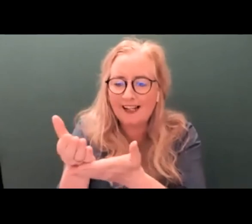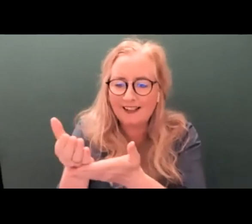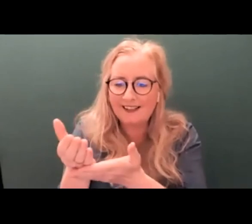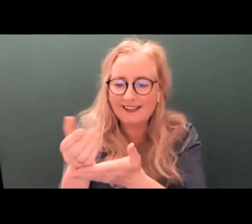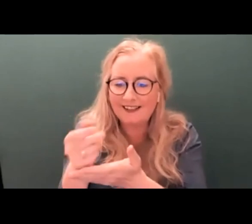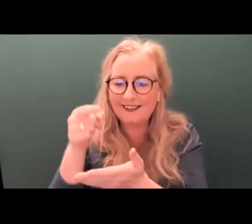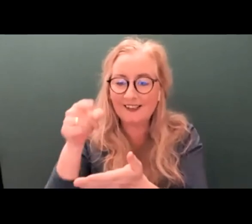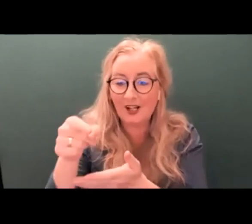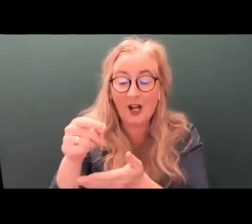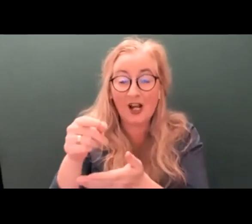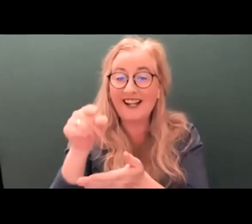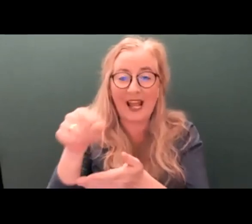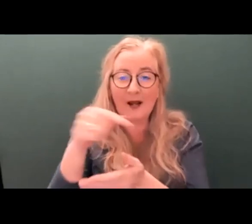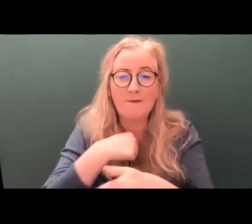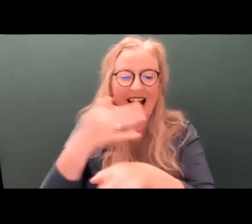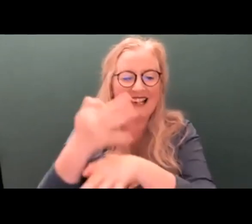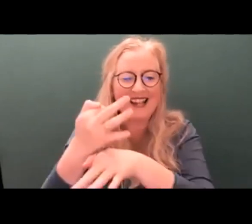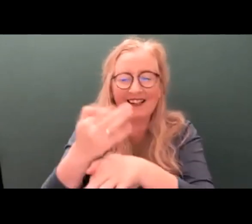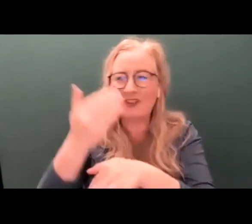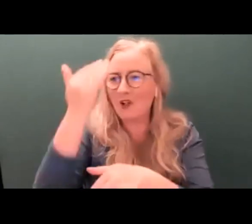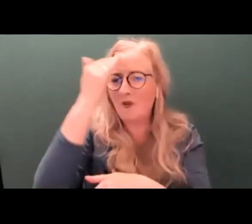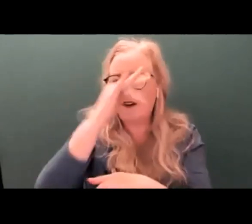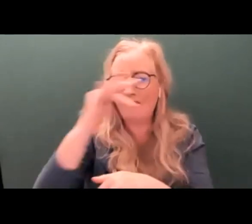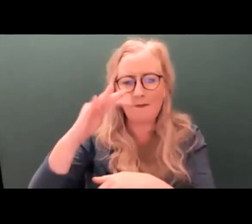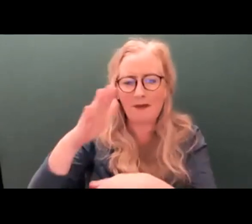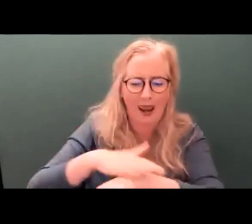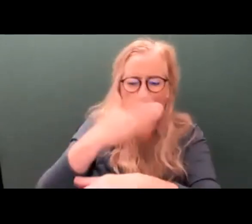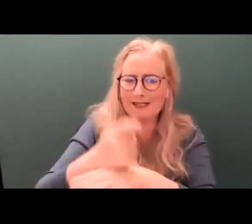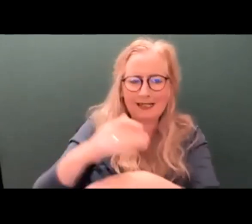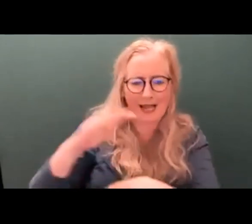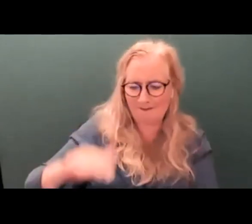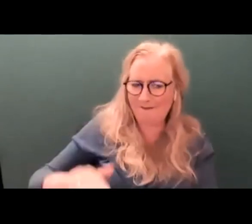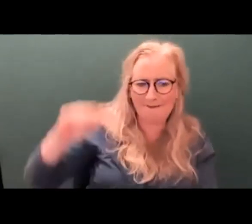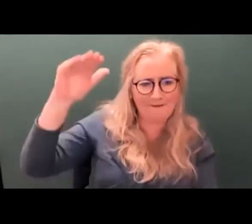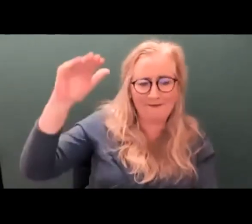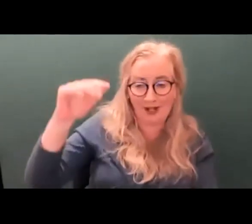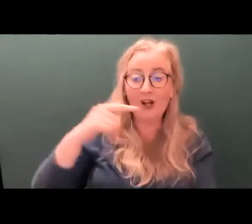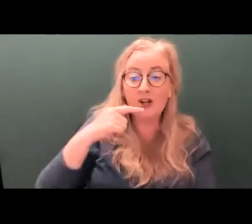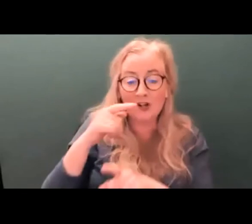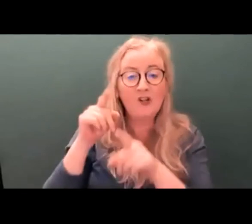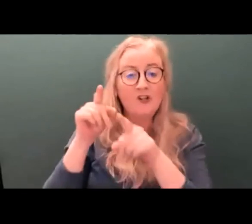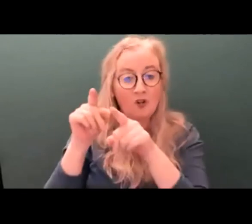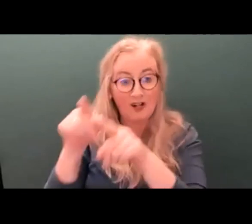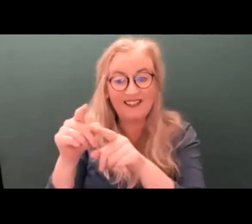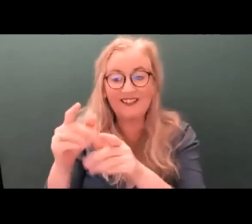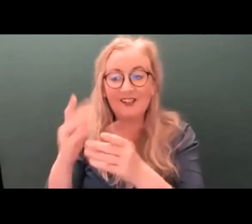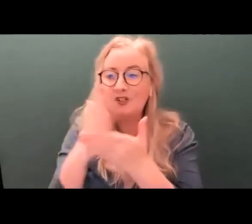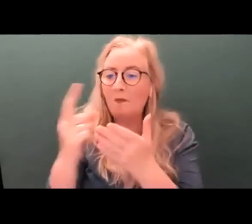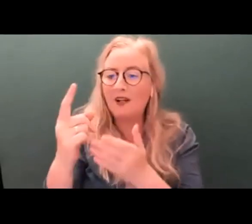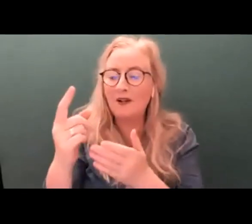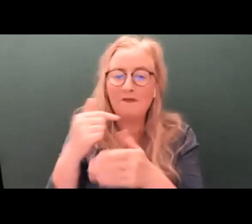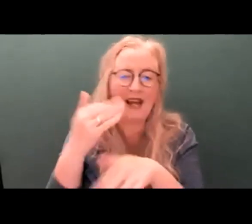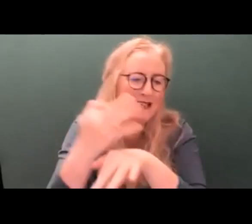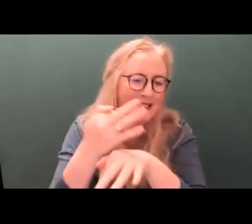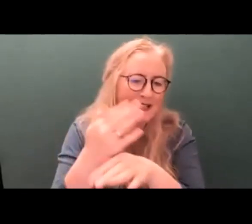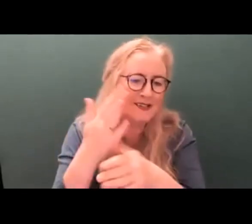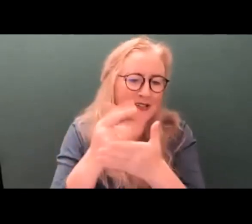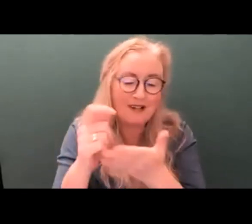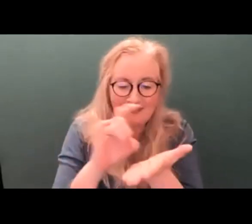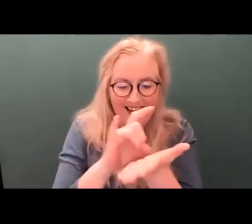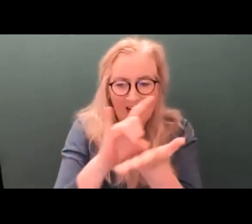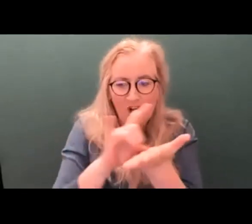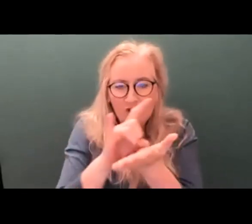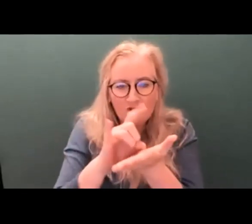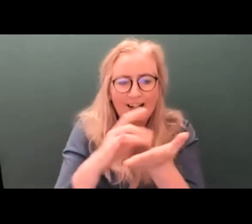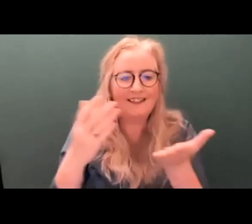my dad would have known from a long time ago. And so something that comes up to me a lot is that sometimes heritage or history